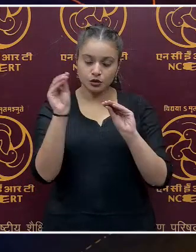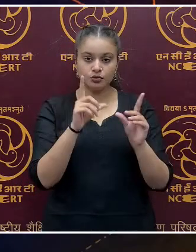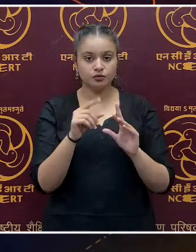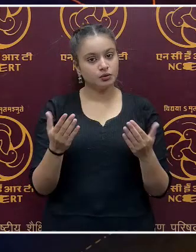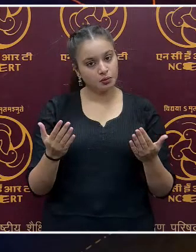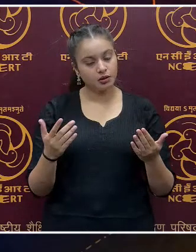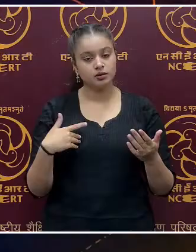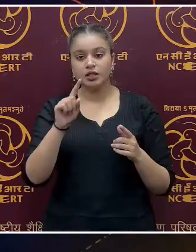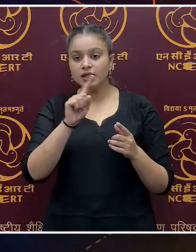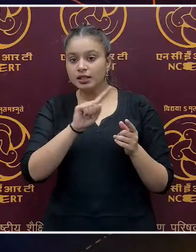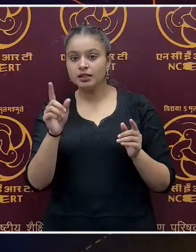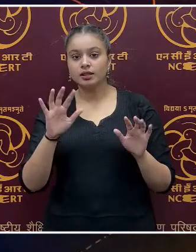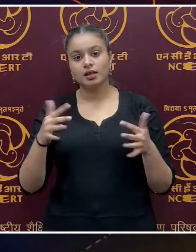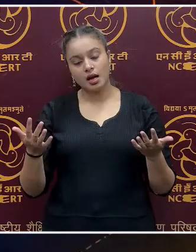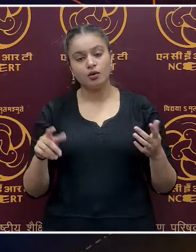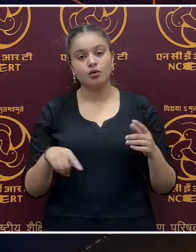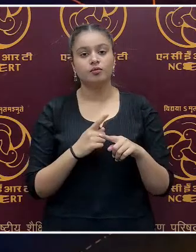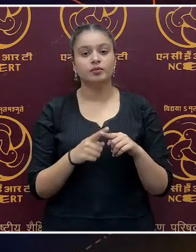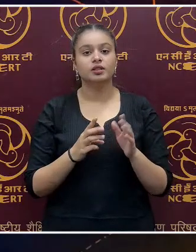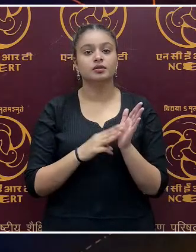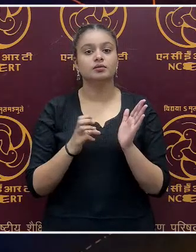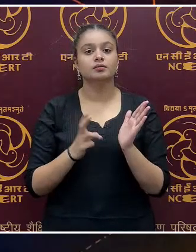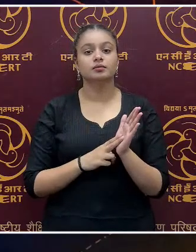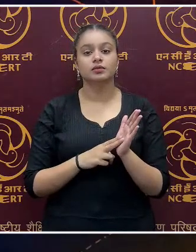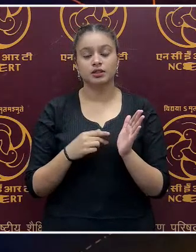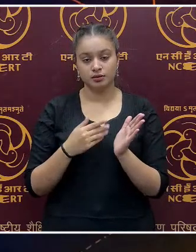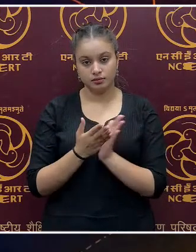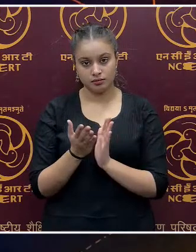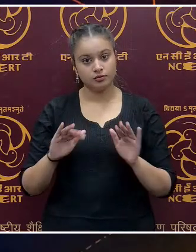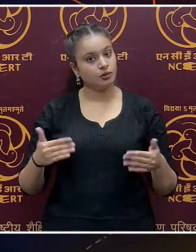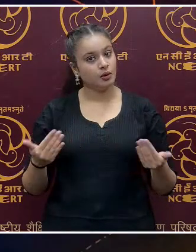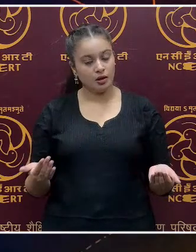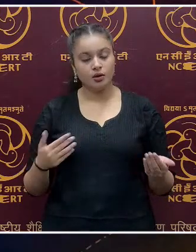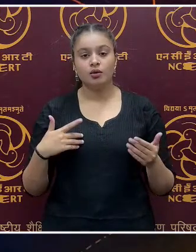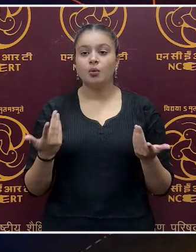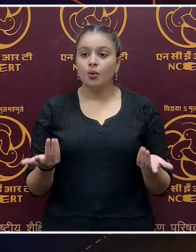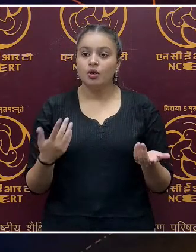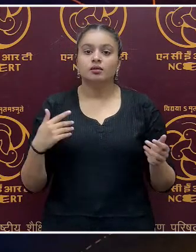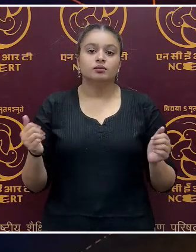hours needle and as well as the minutes needle, and also it could be